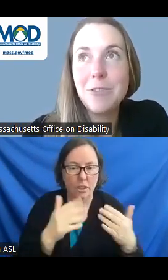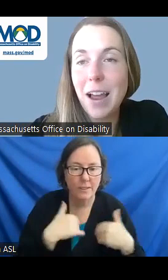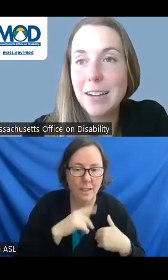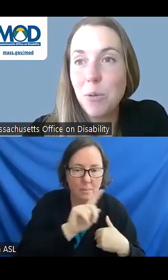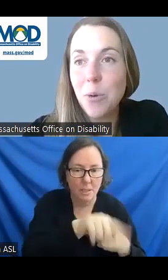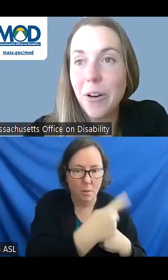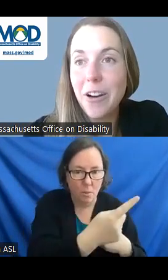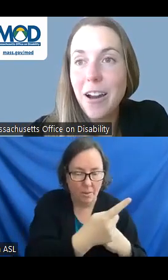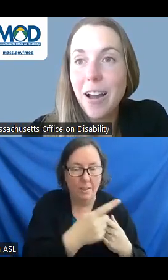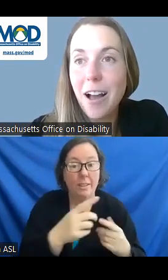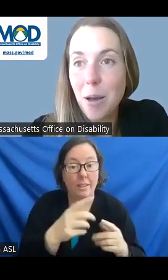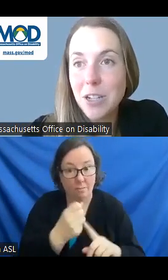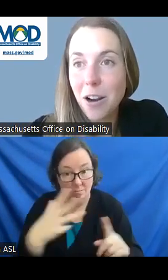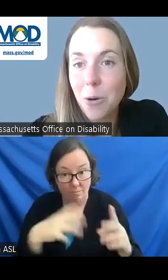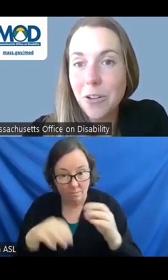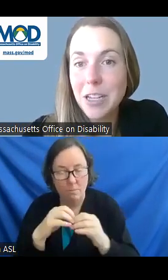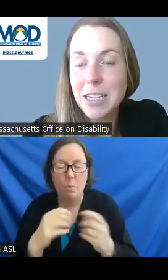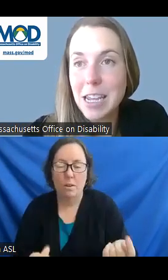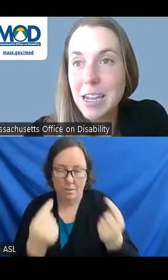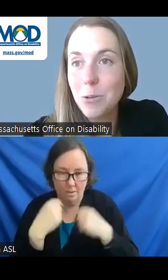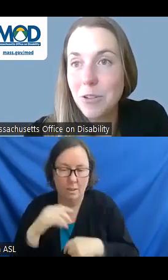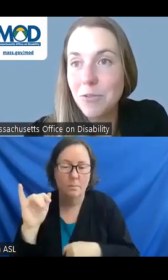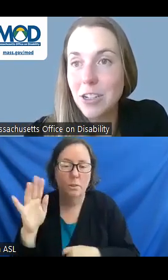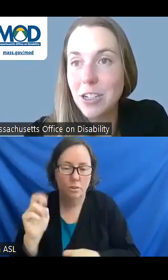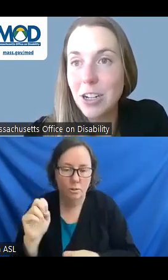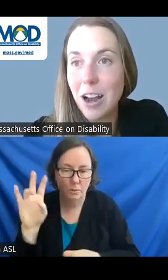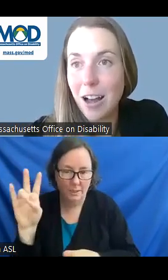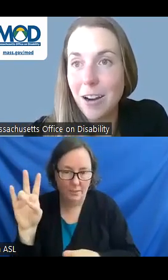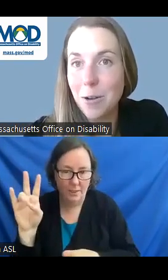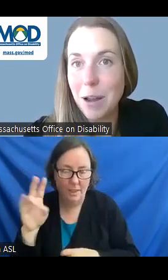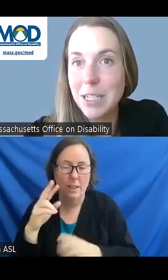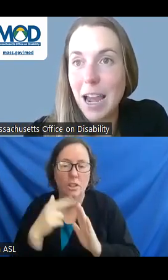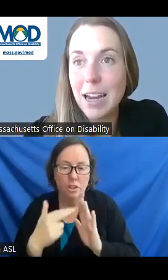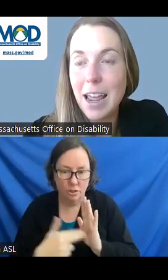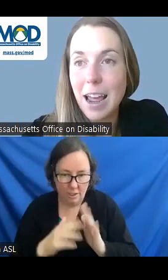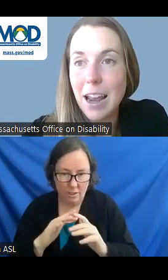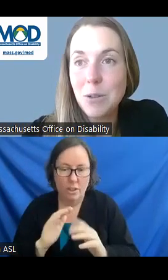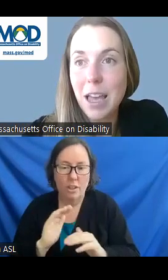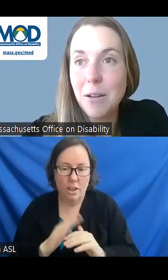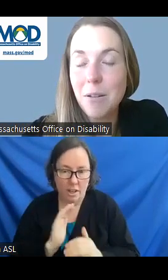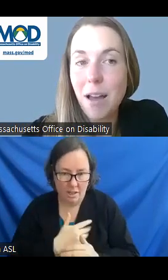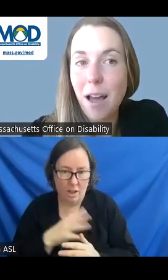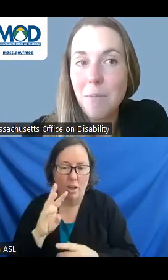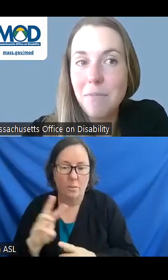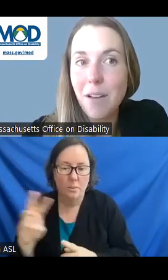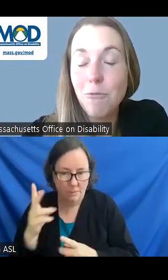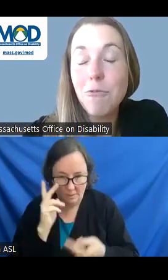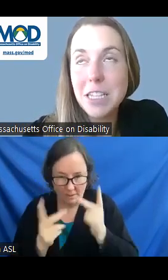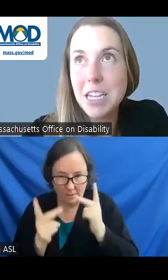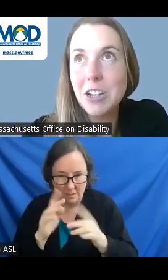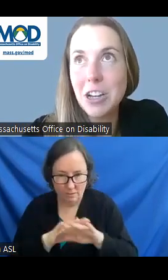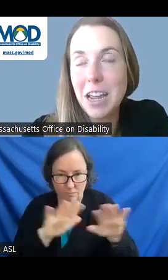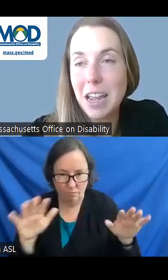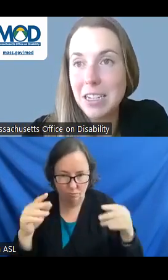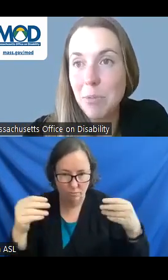to find out more, come to our quarterly tea. You can register on our website and you will get